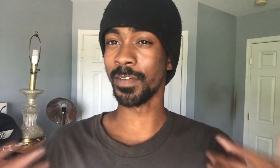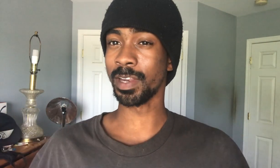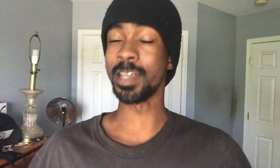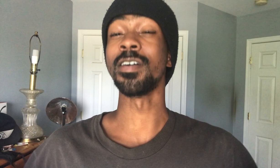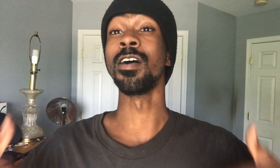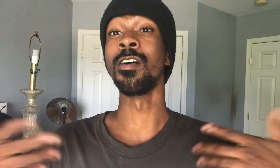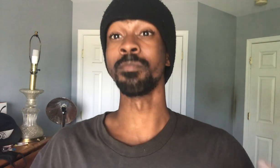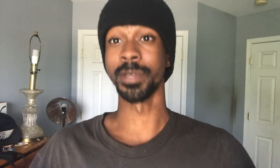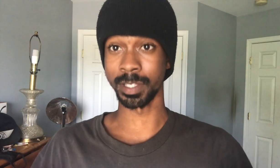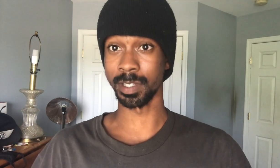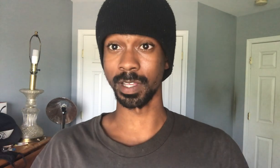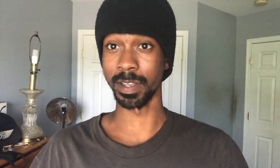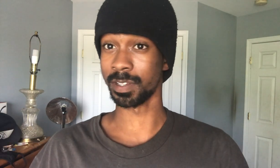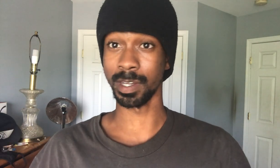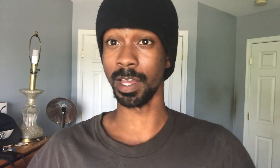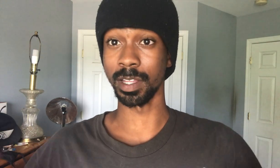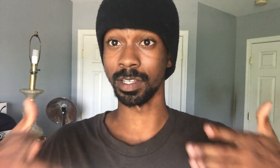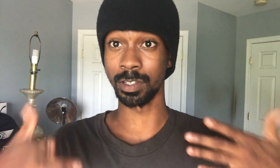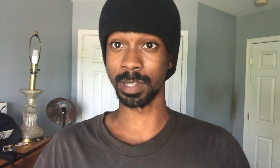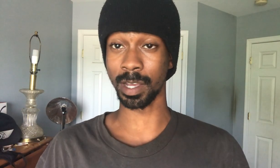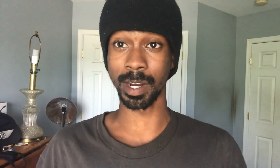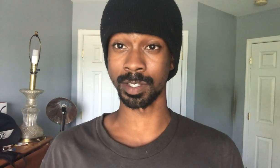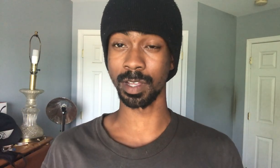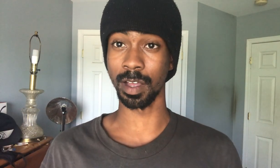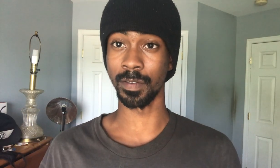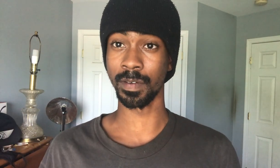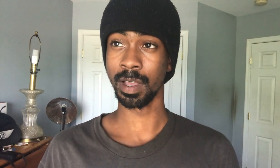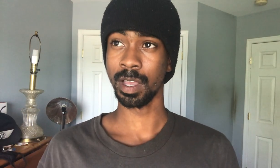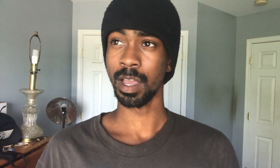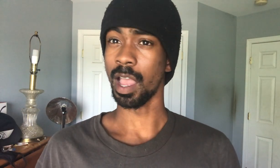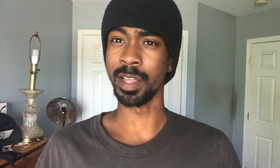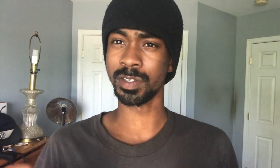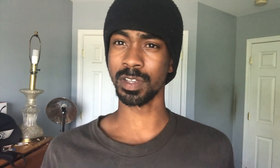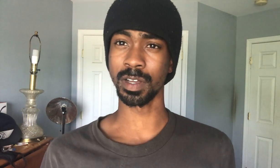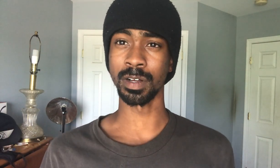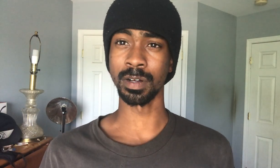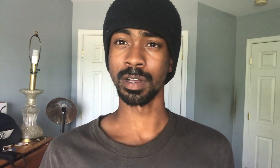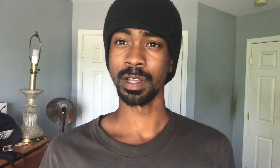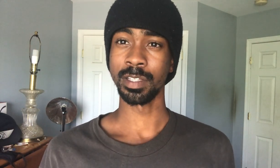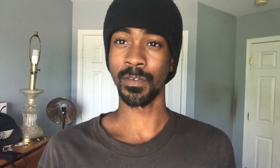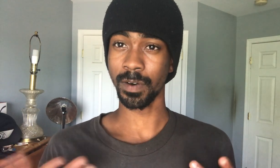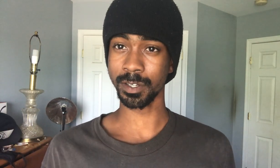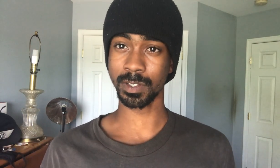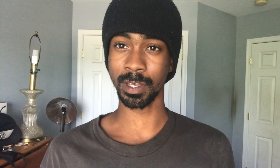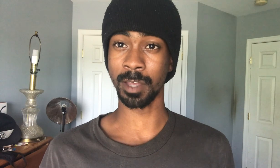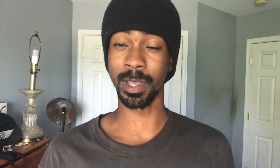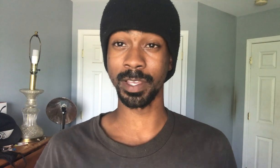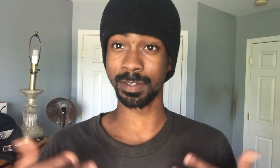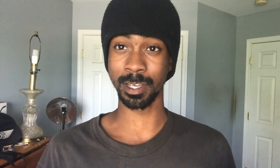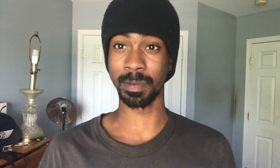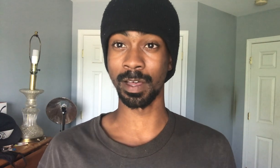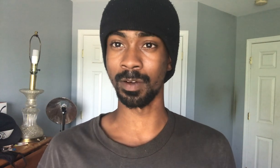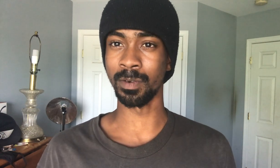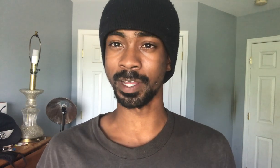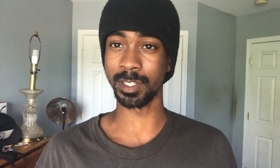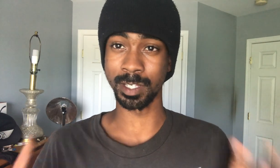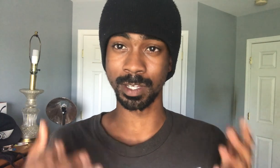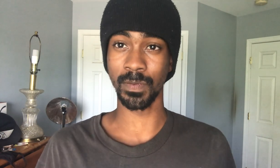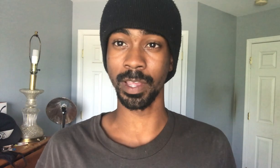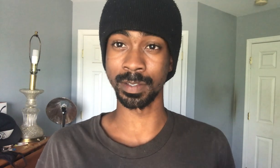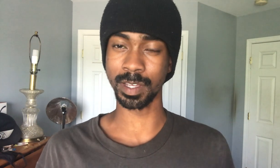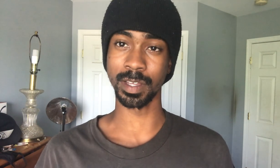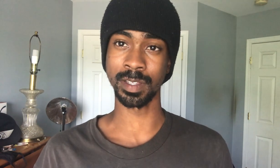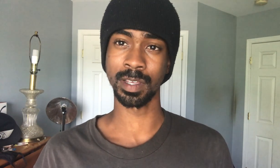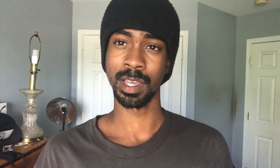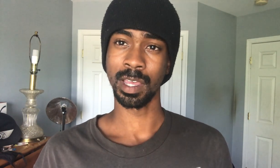like government-owned businesses cannot do that kind of stuff. And so the first thing I immediately think about when I see